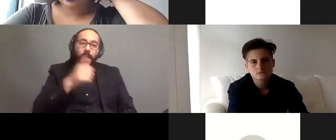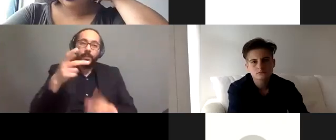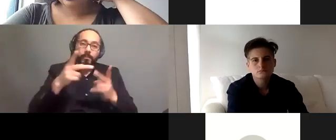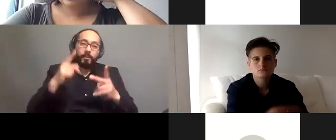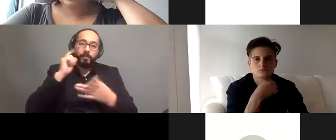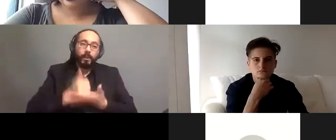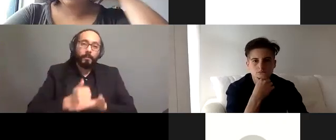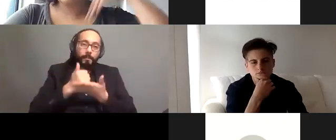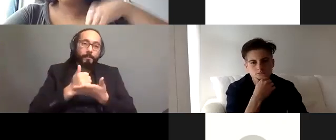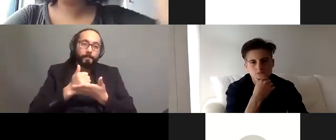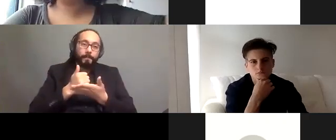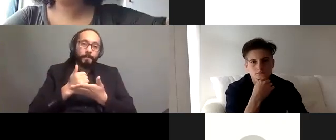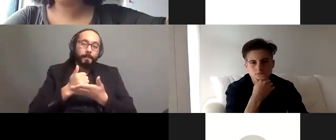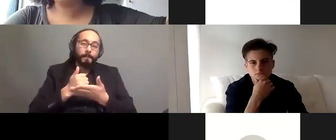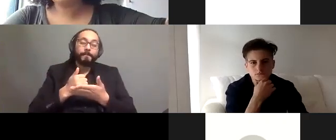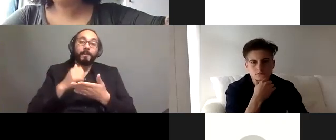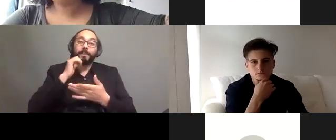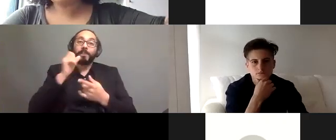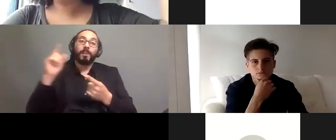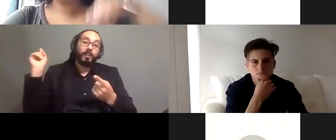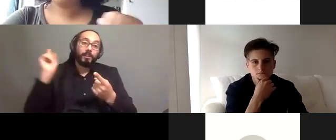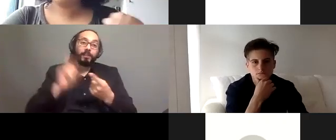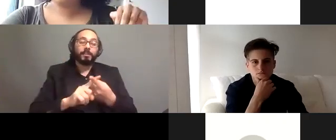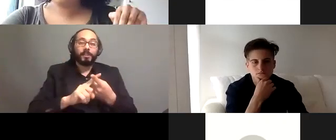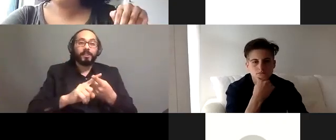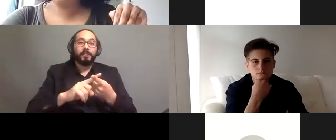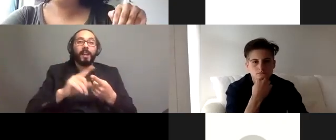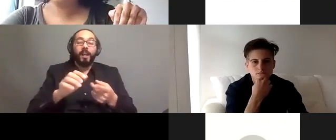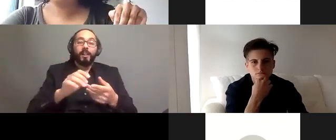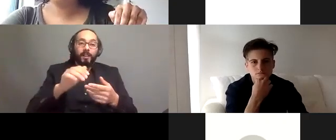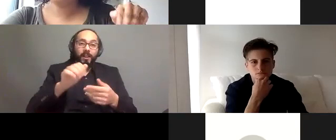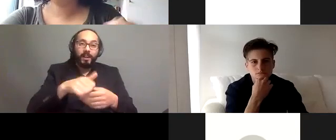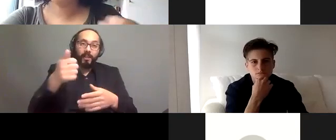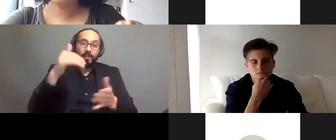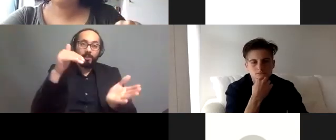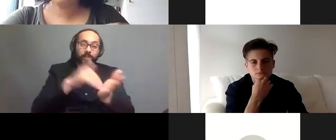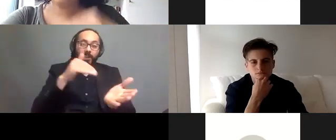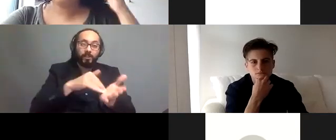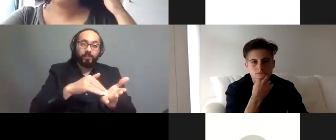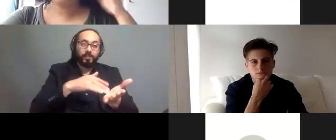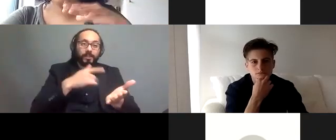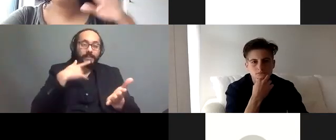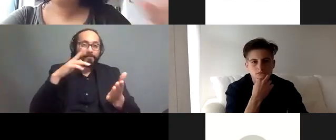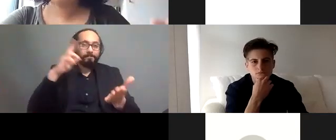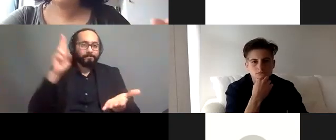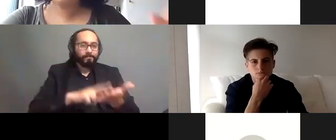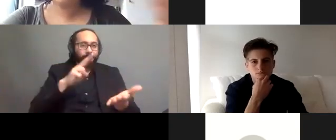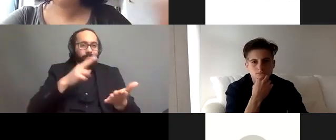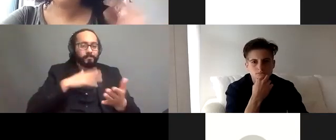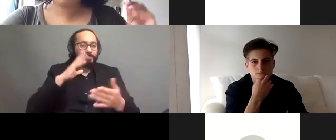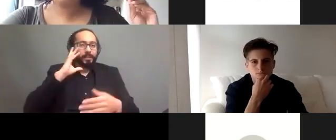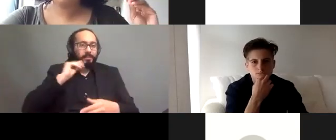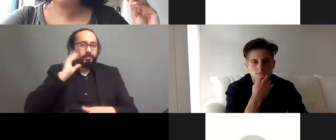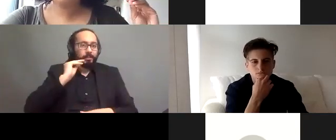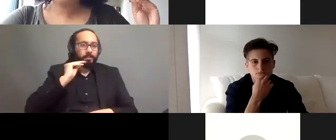it wasn't until I had another doctor sign off on my experience, like an ophthalmologist sign off on